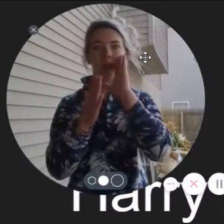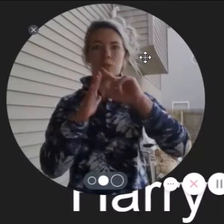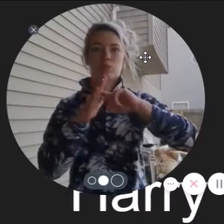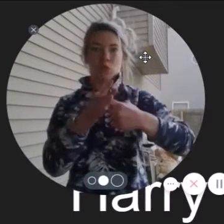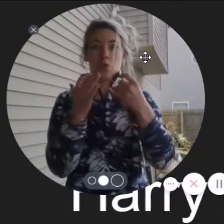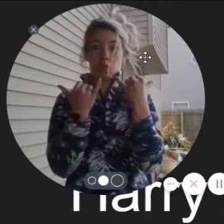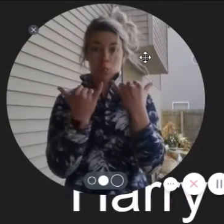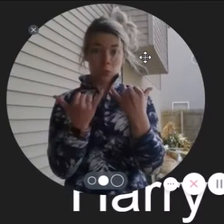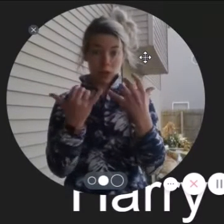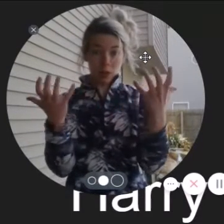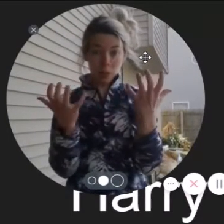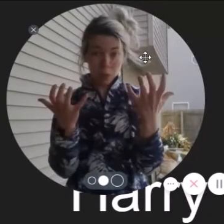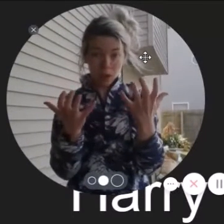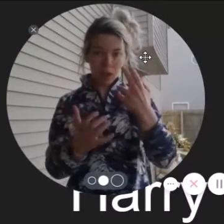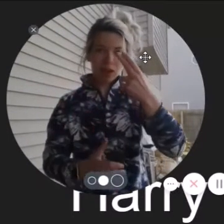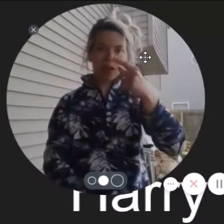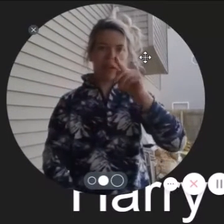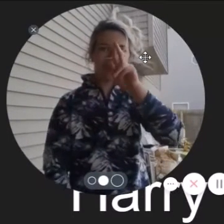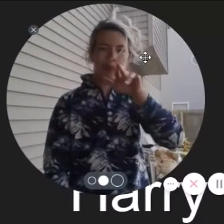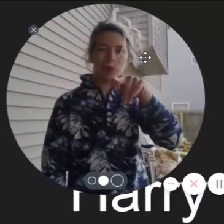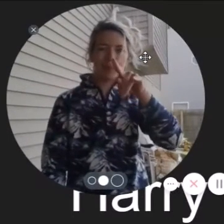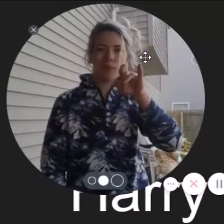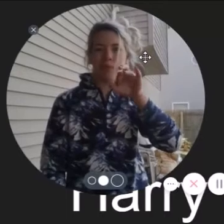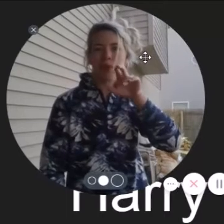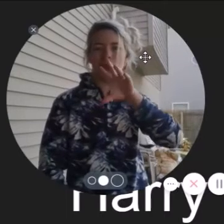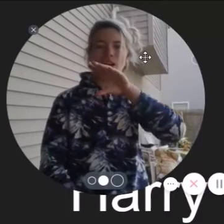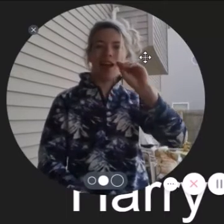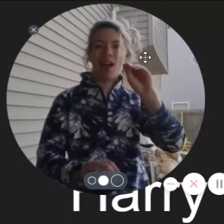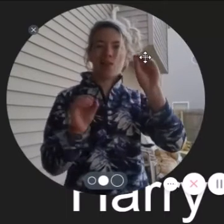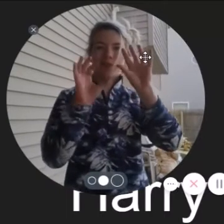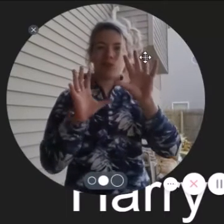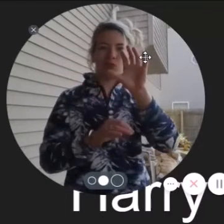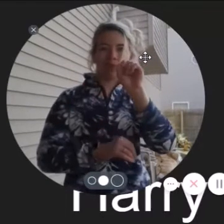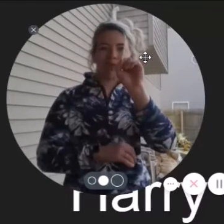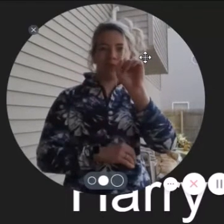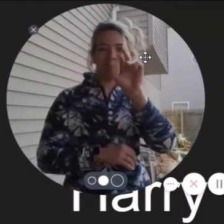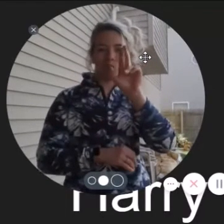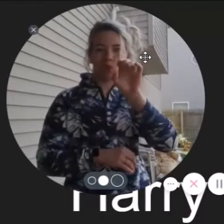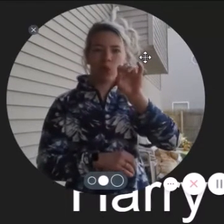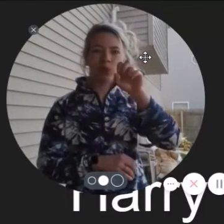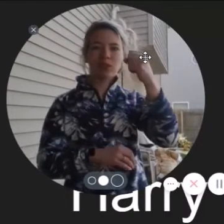All right, so we're starting a new book today called Harry Potter